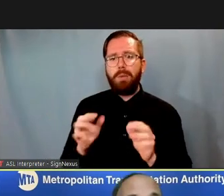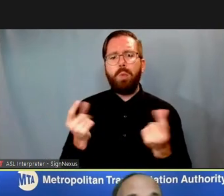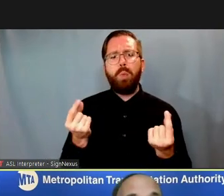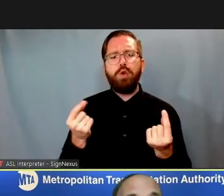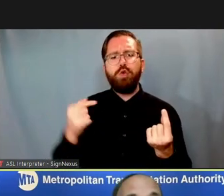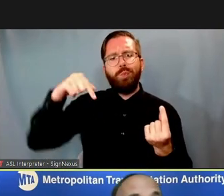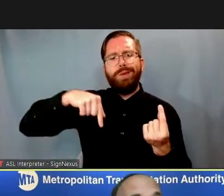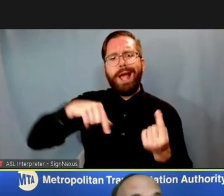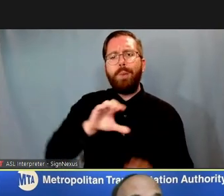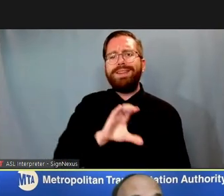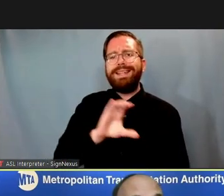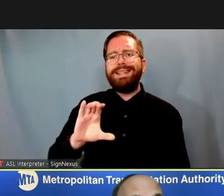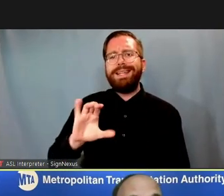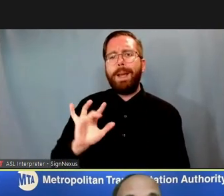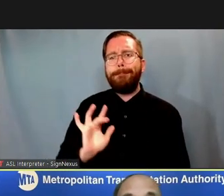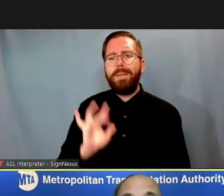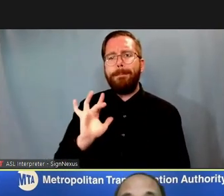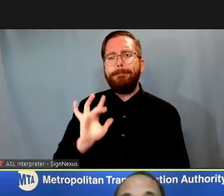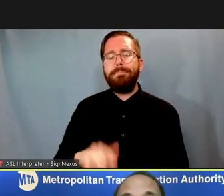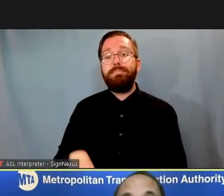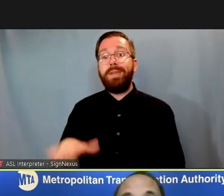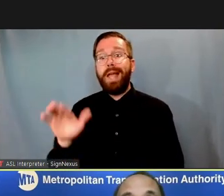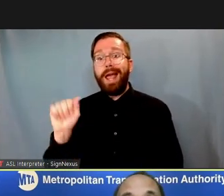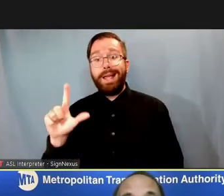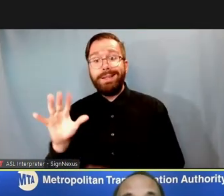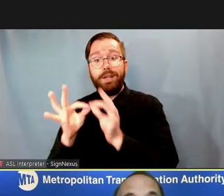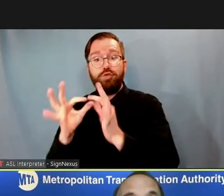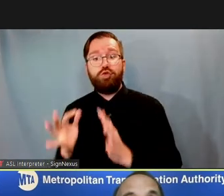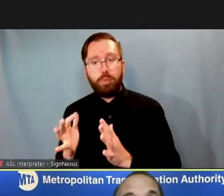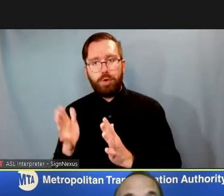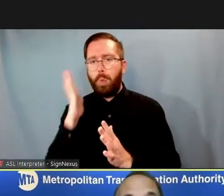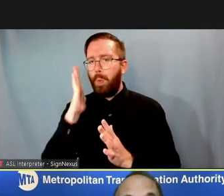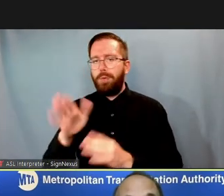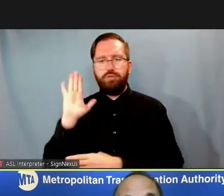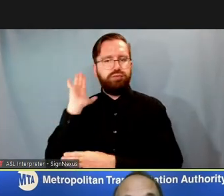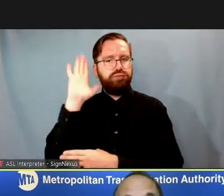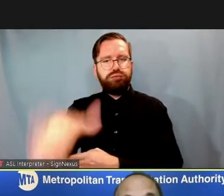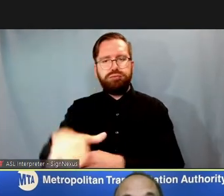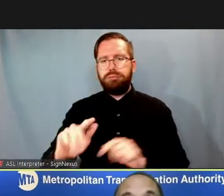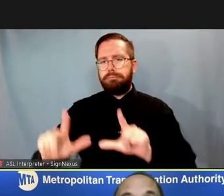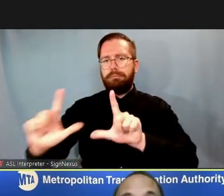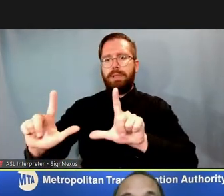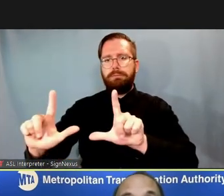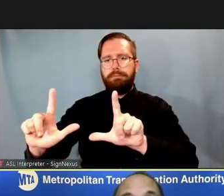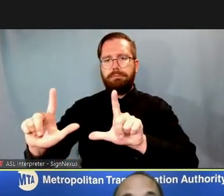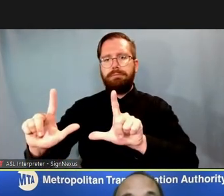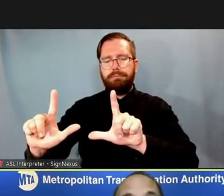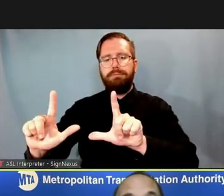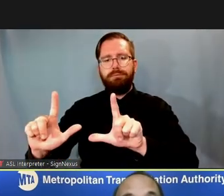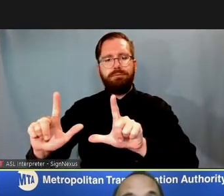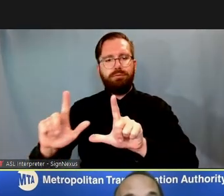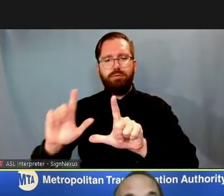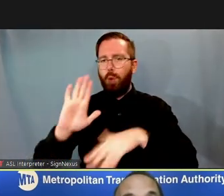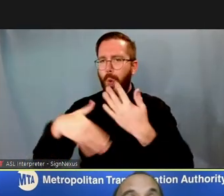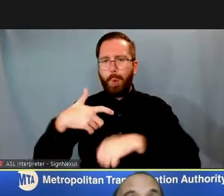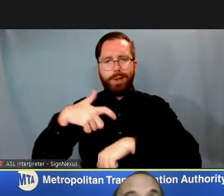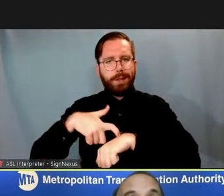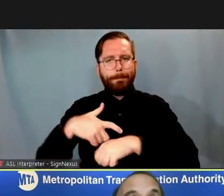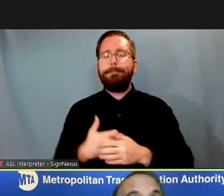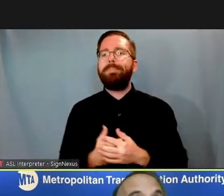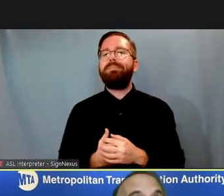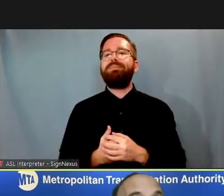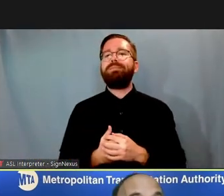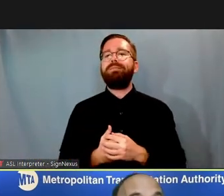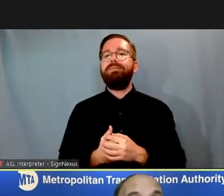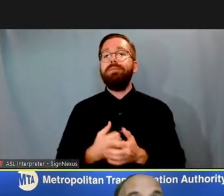screen sign language interpreters will appear on the screen for all attendees to hear the translated audio use the